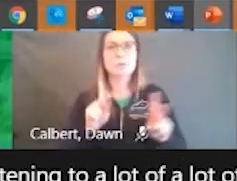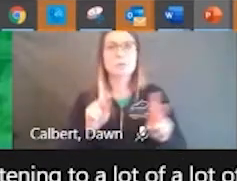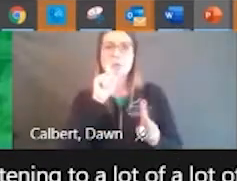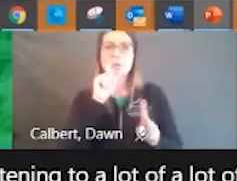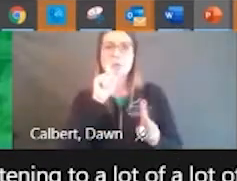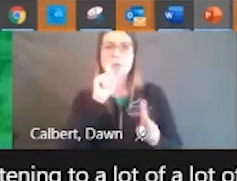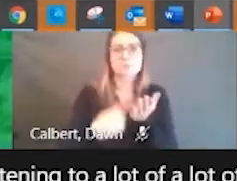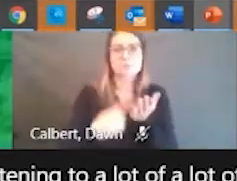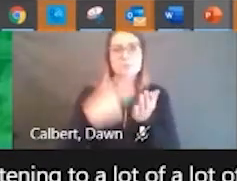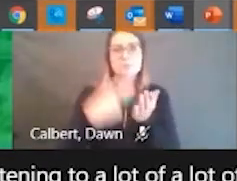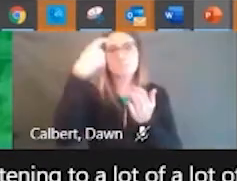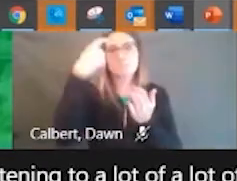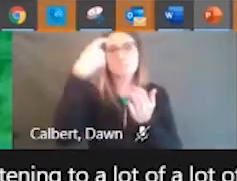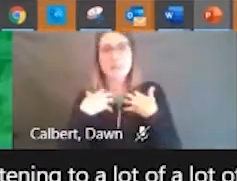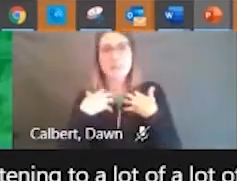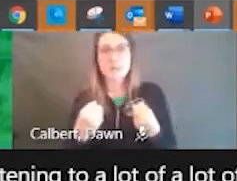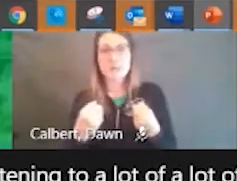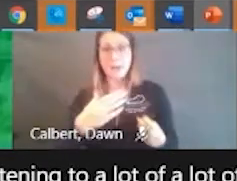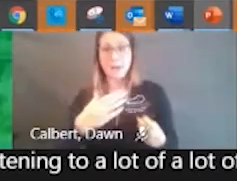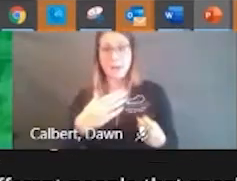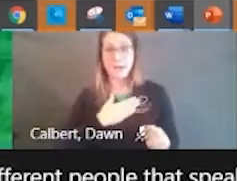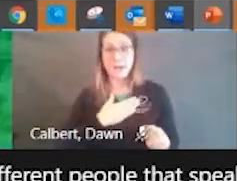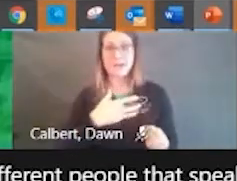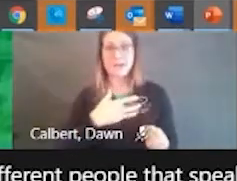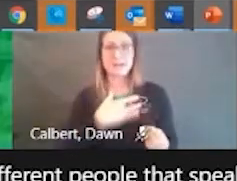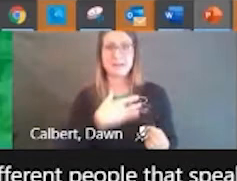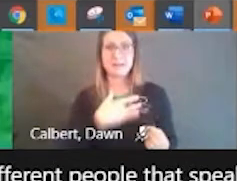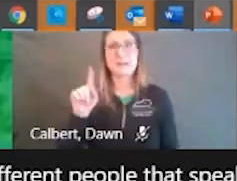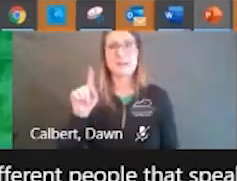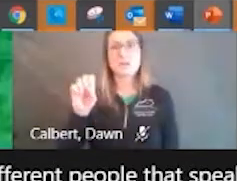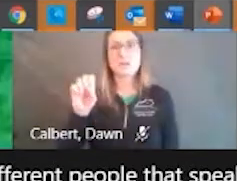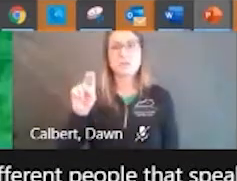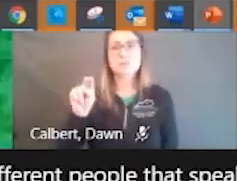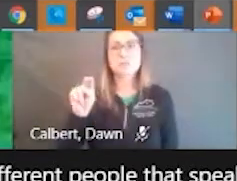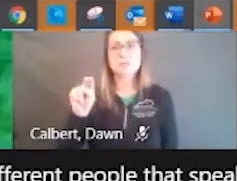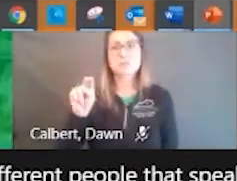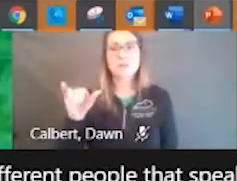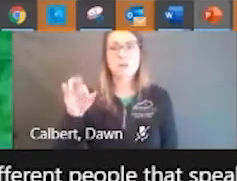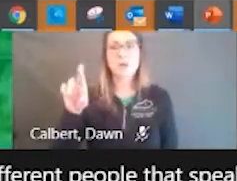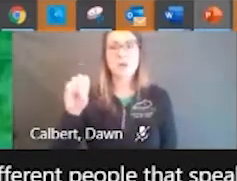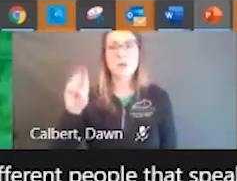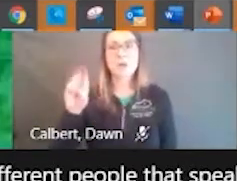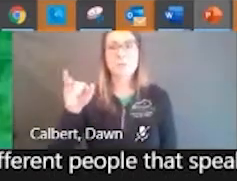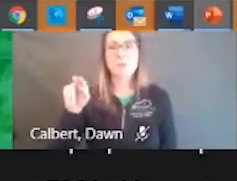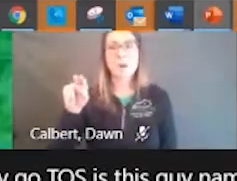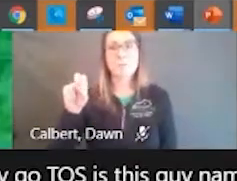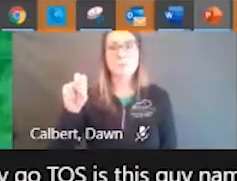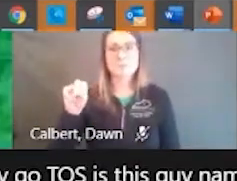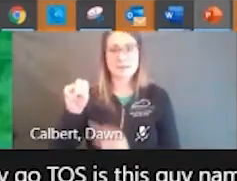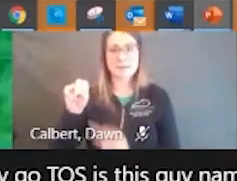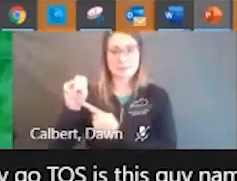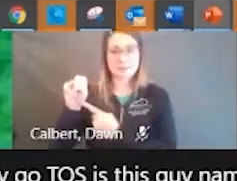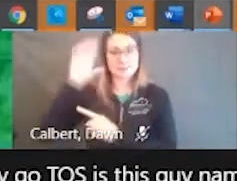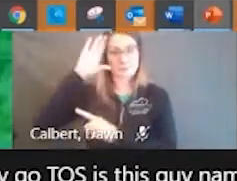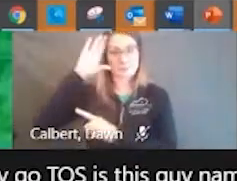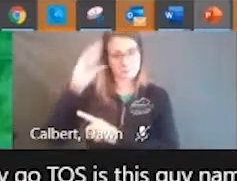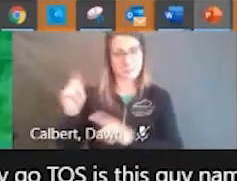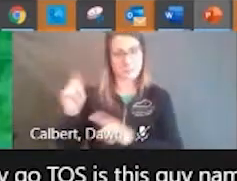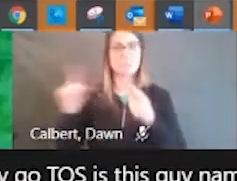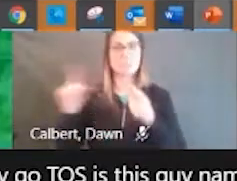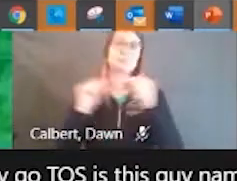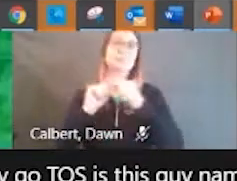And one of my go-tos is this guy named Tony Robbins, and he recently had this podcast, and he talked a lot about